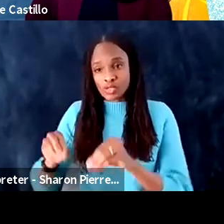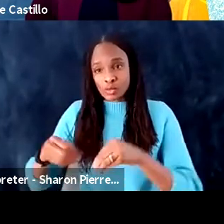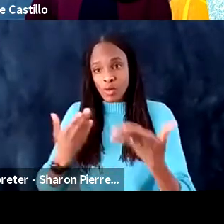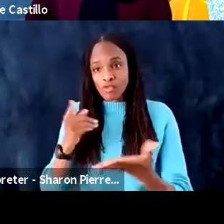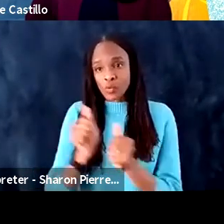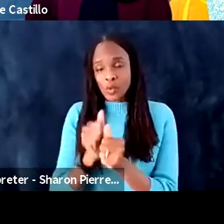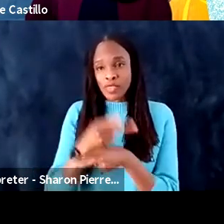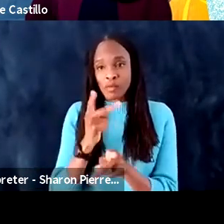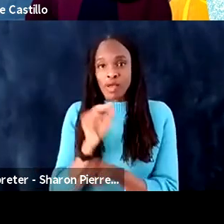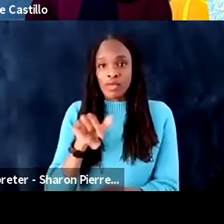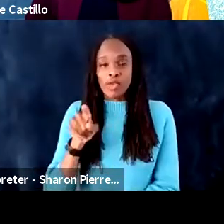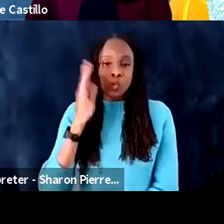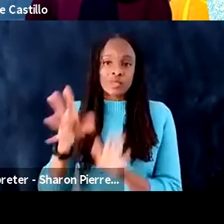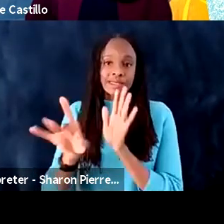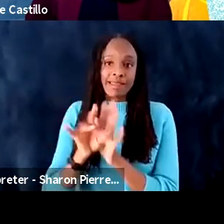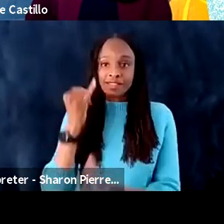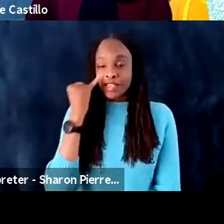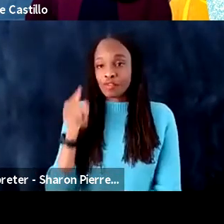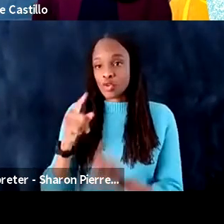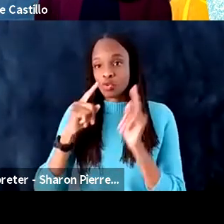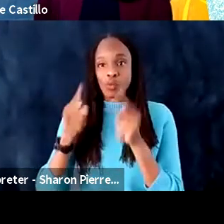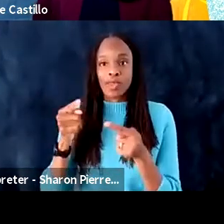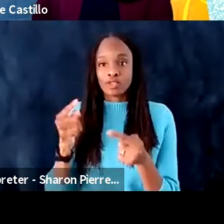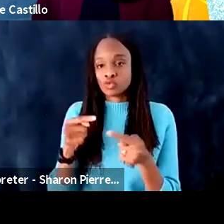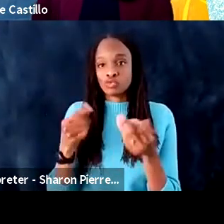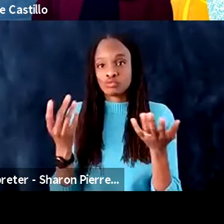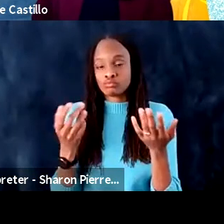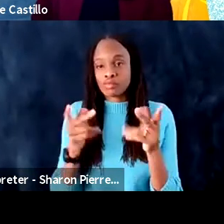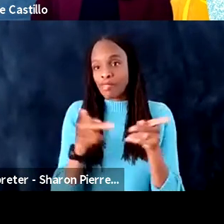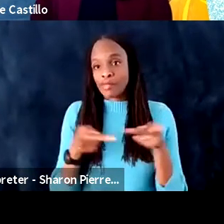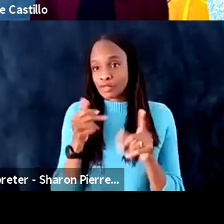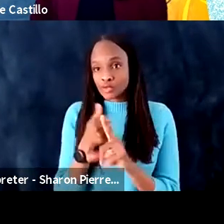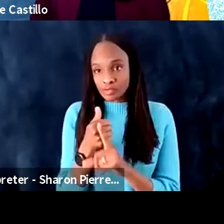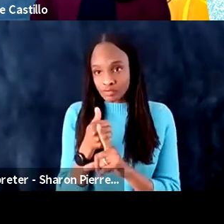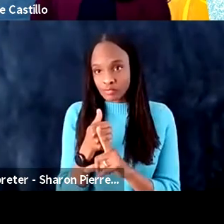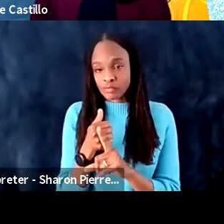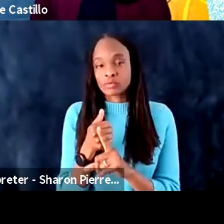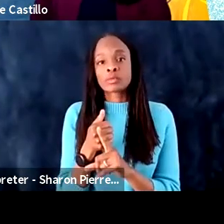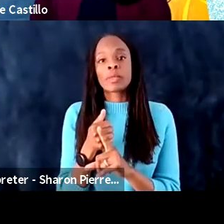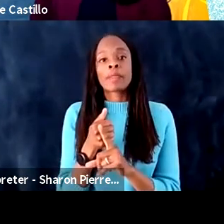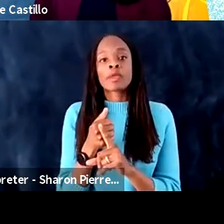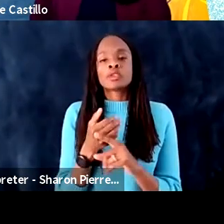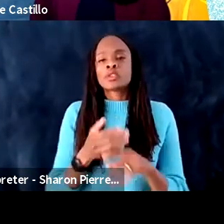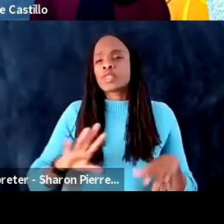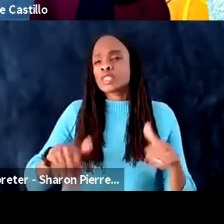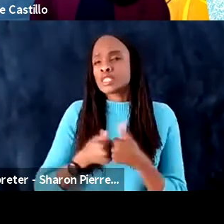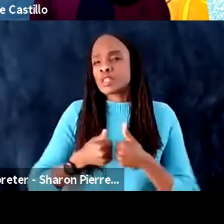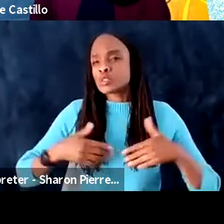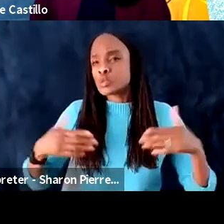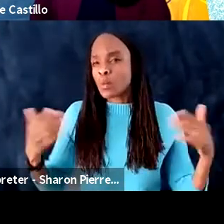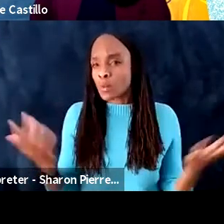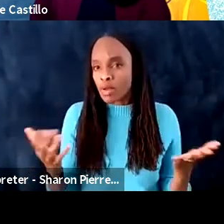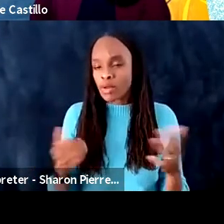product that you would normally select if you went to the facility yourself. Mm-hmm. And the challenge is that